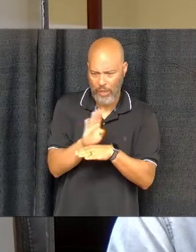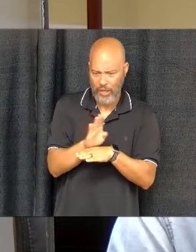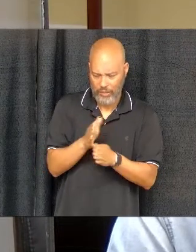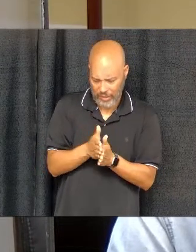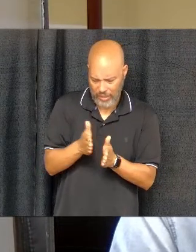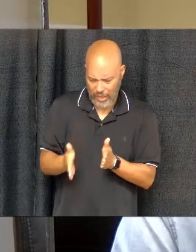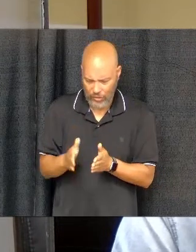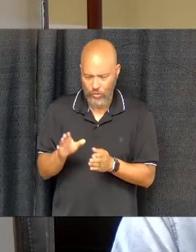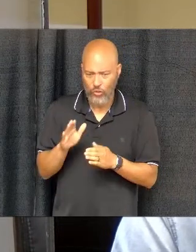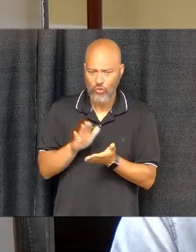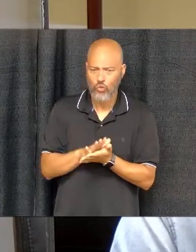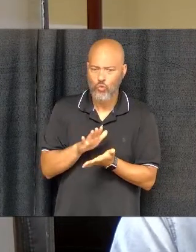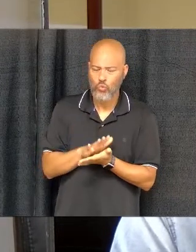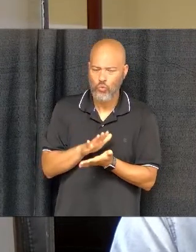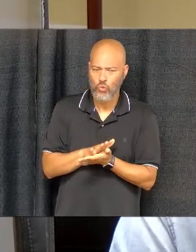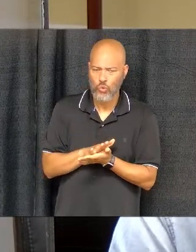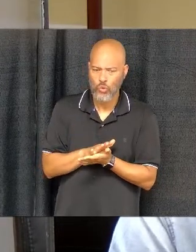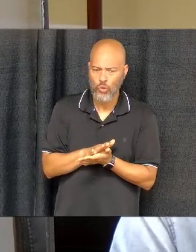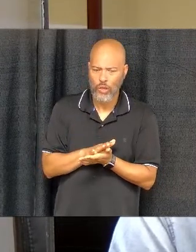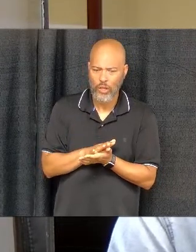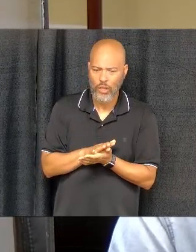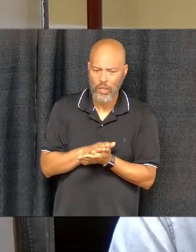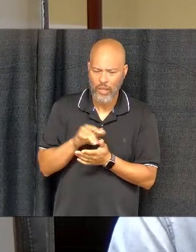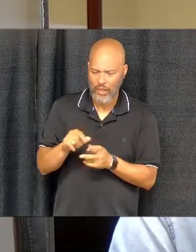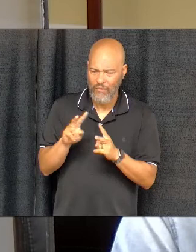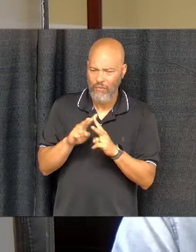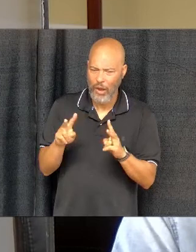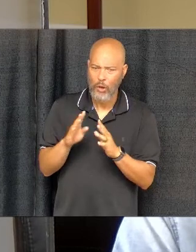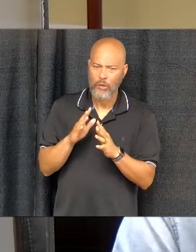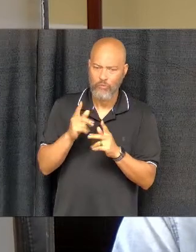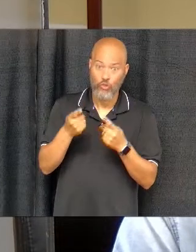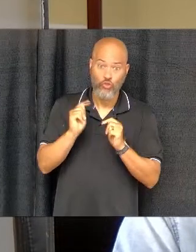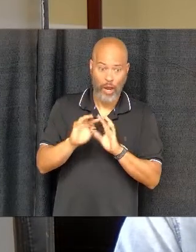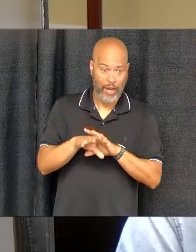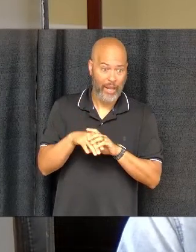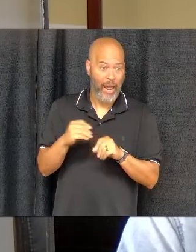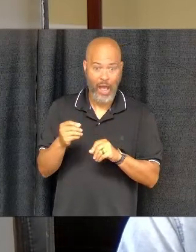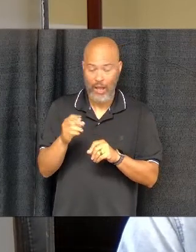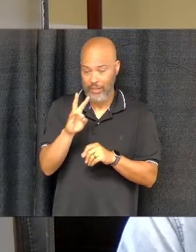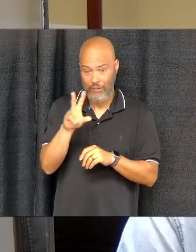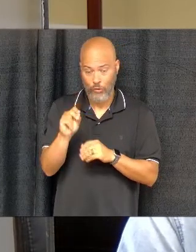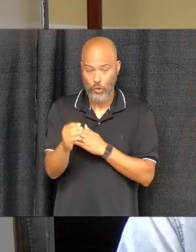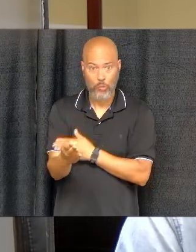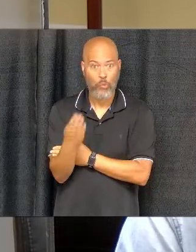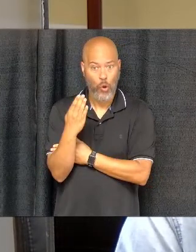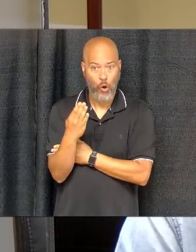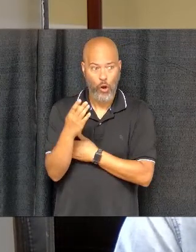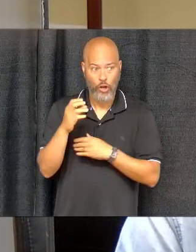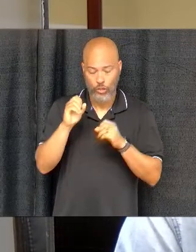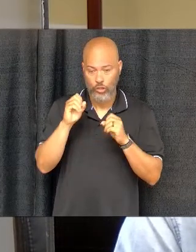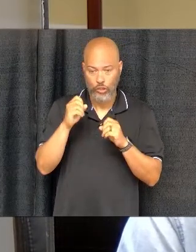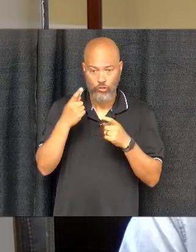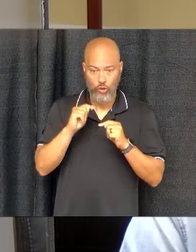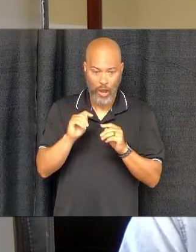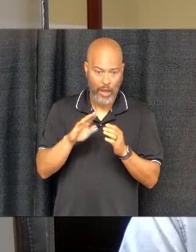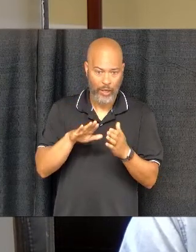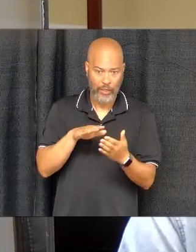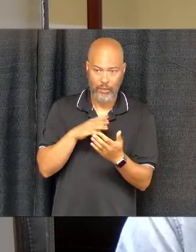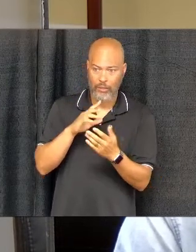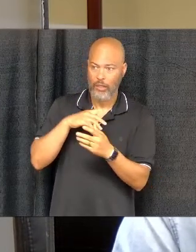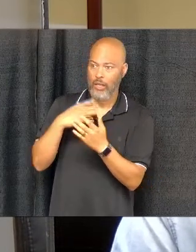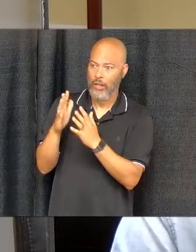our schools. And this is a very busy, like, if you try to get out here at 7:30 in the morning and drop, just get to the highway,